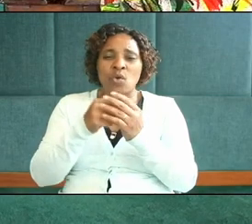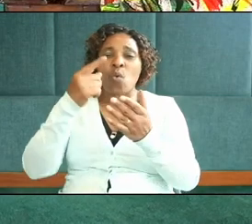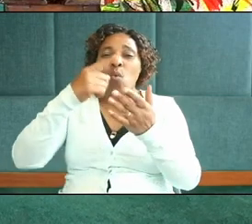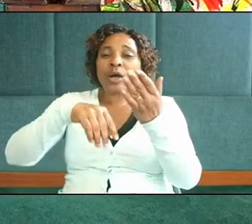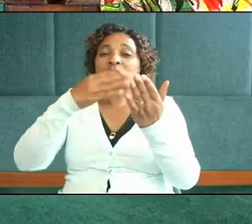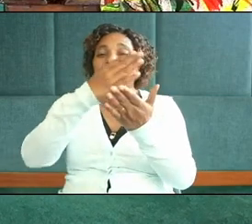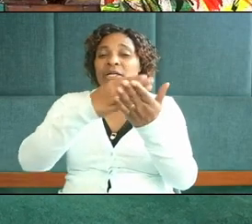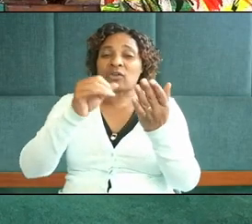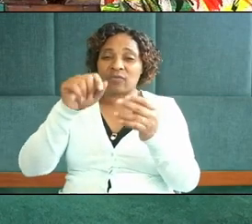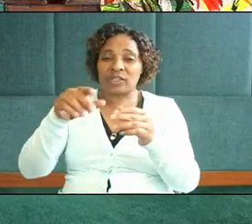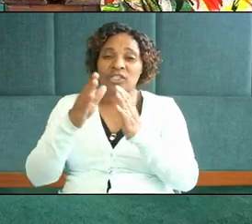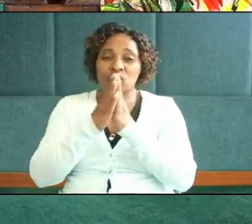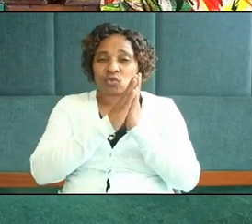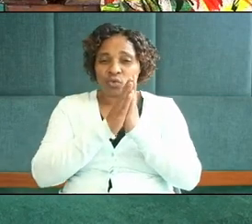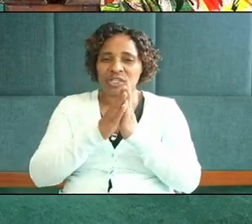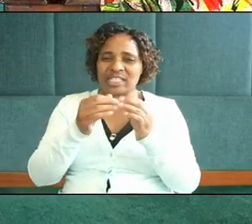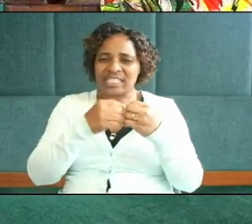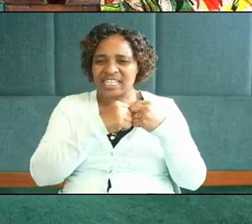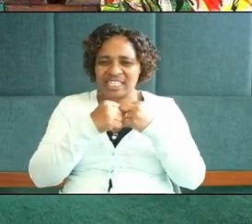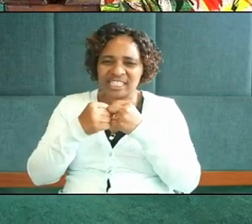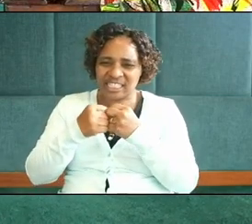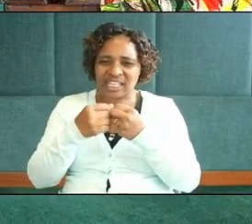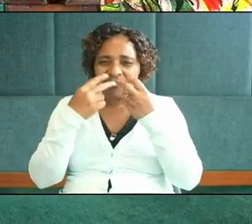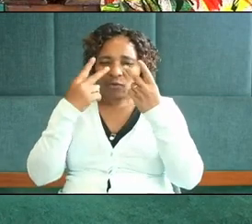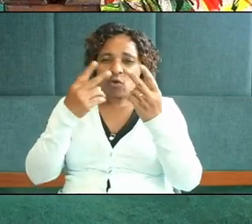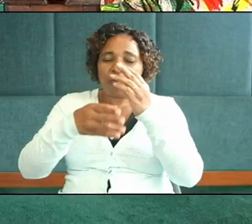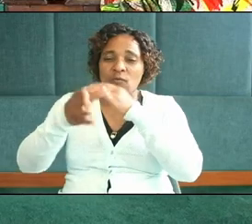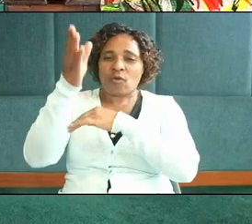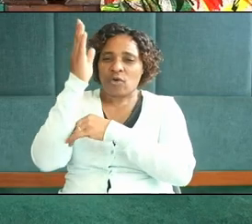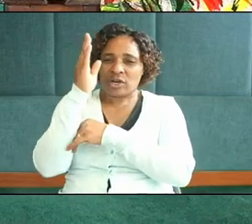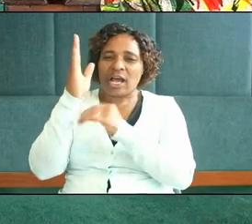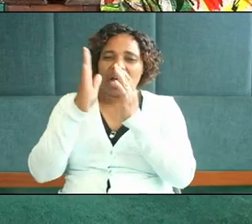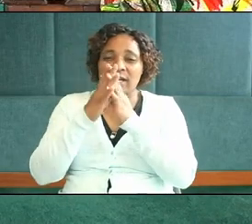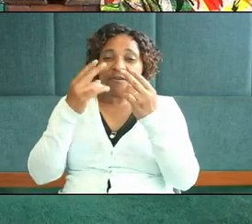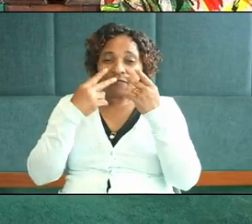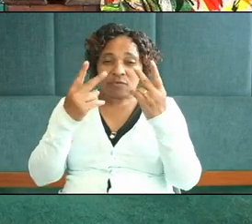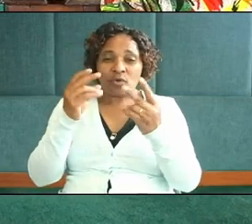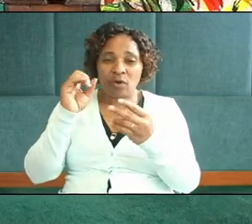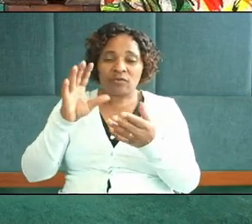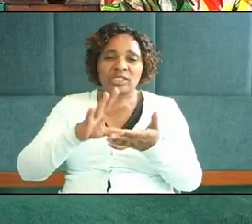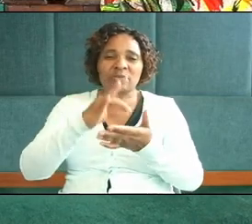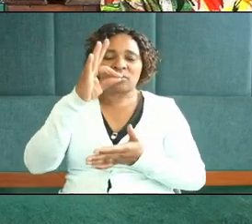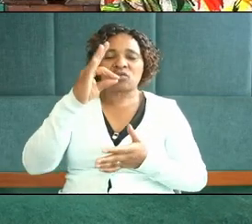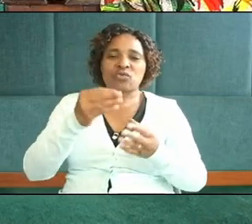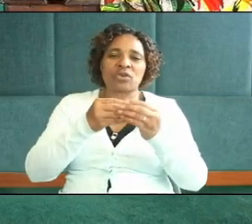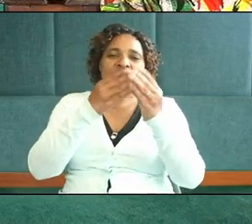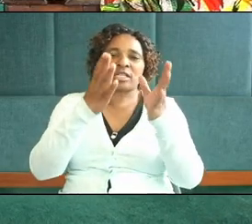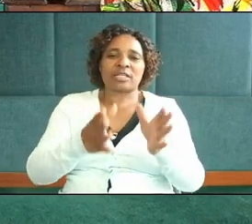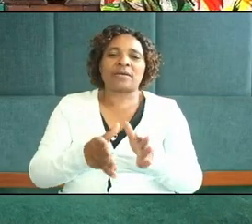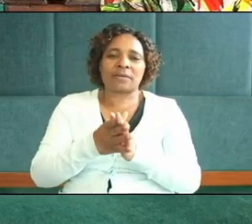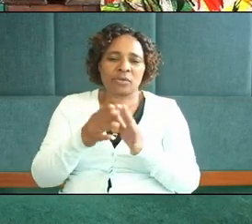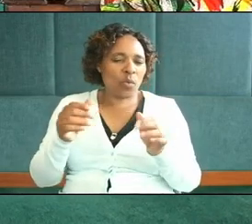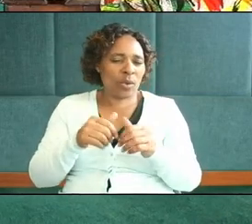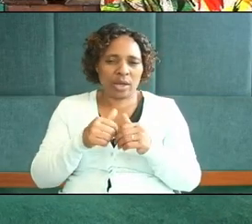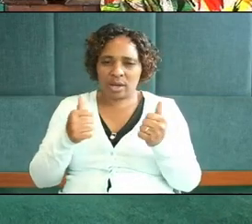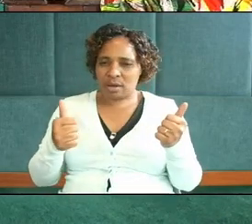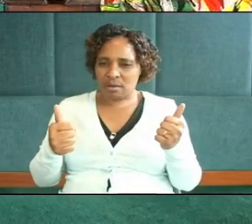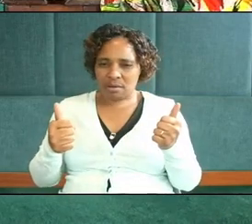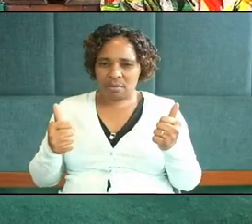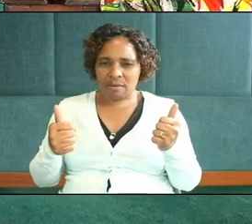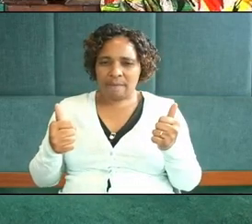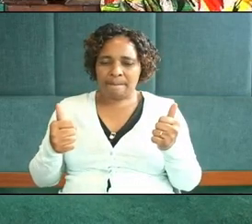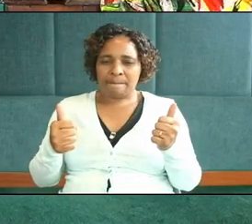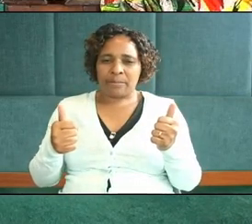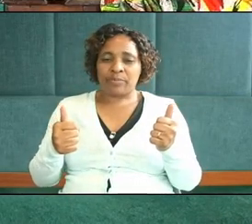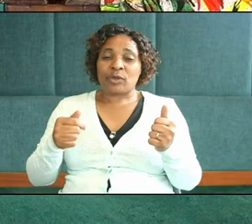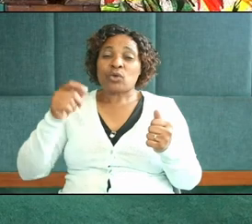part of this story challenges our view of God and our view of spiritual leaders? Well,